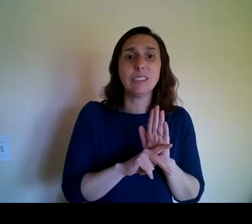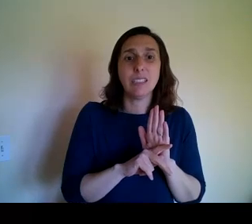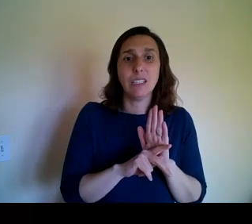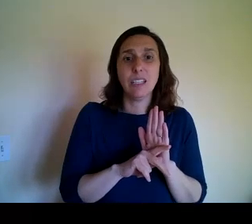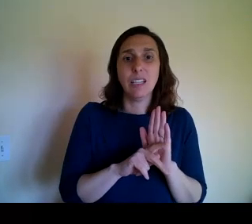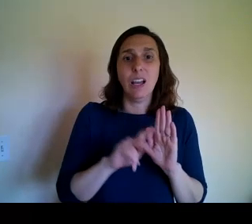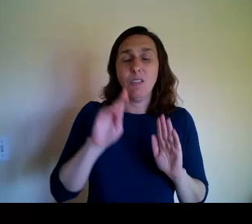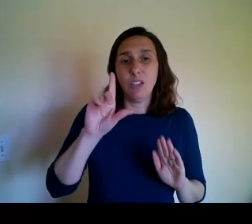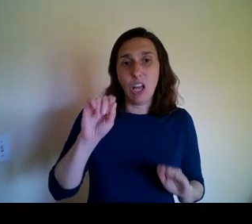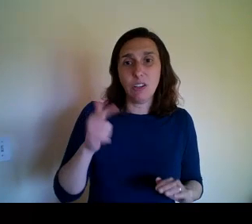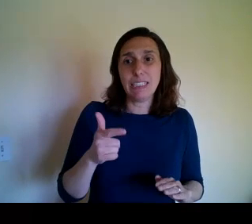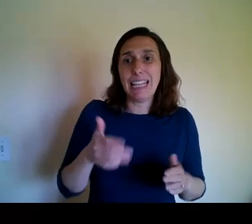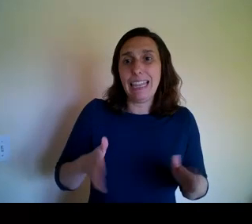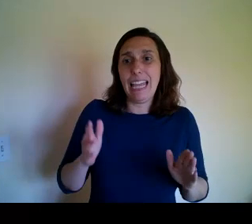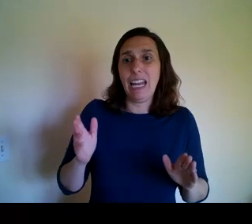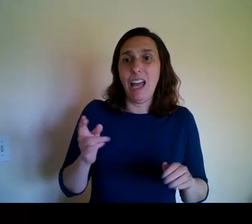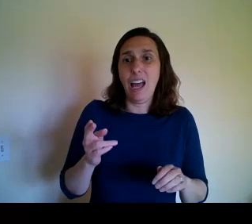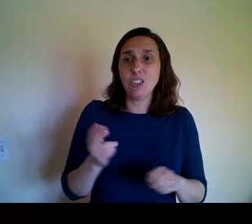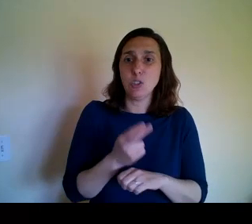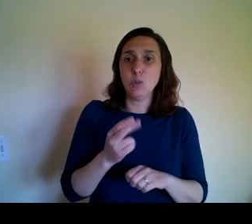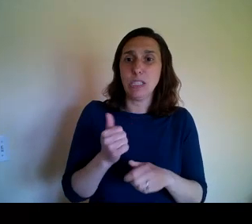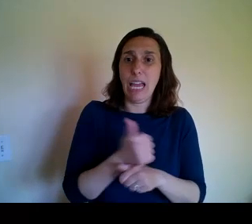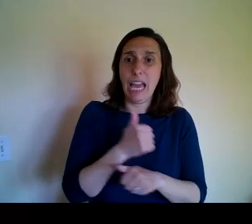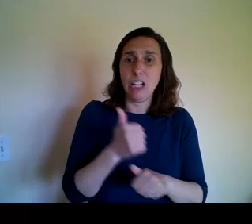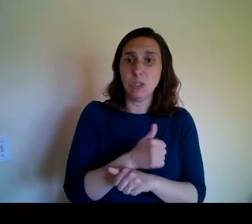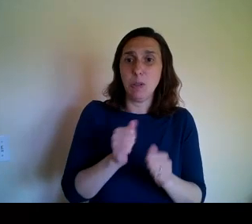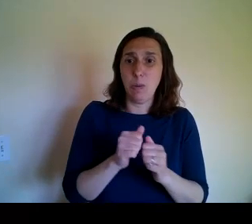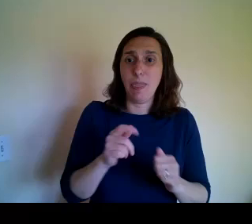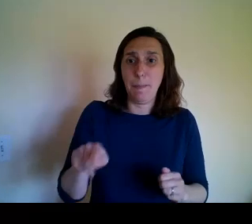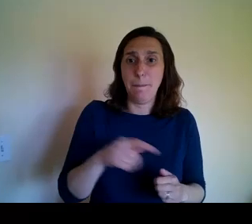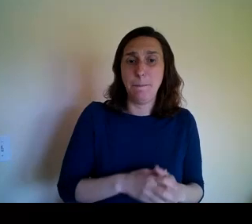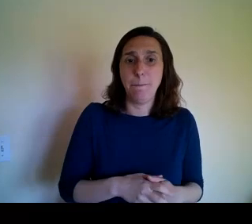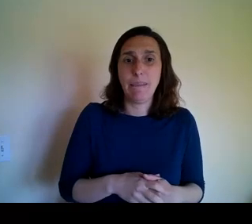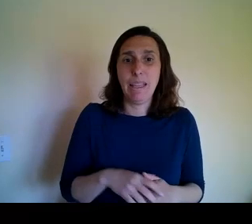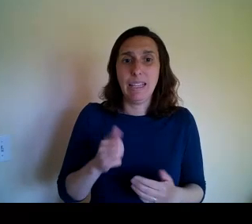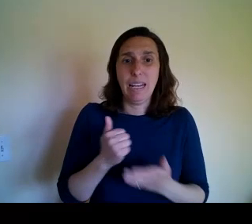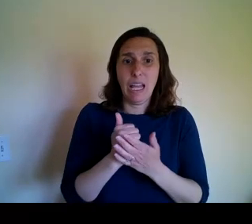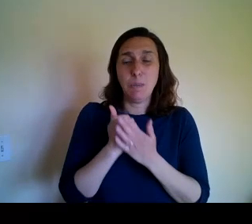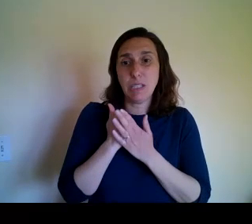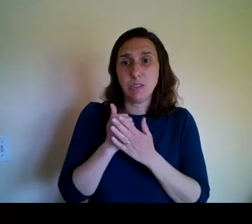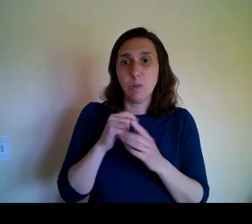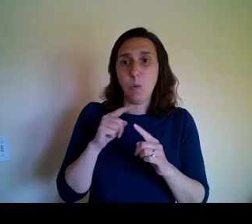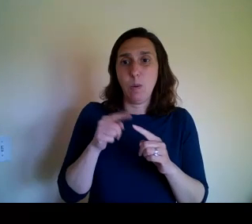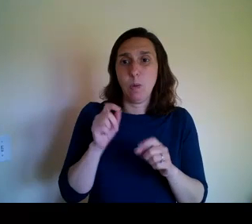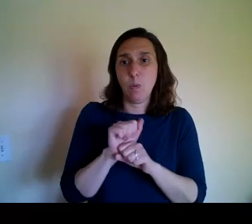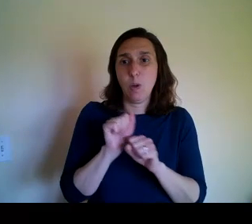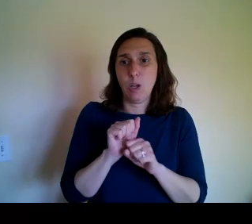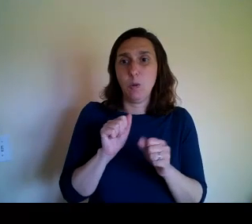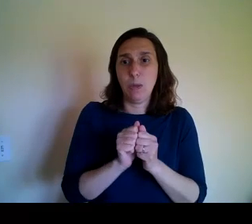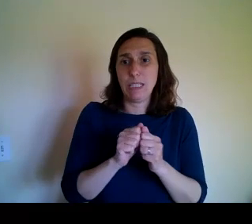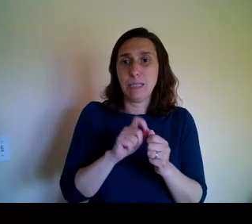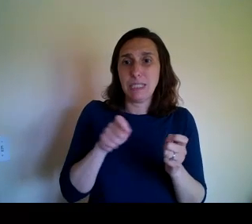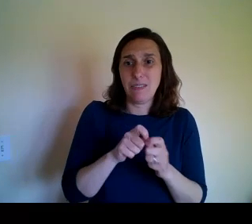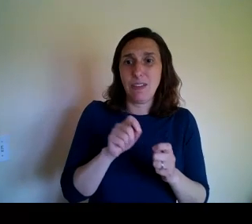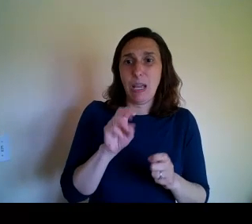do algebra with them. And they actually help us when we work with our particular models that we're going to get out of these. But